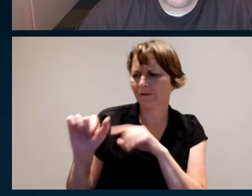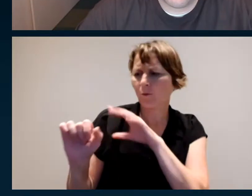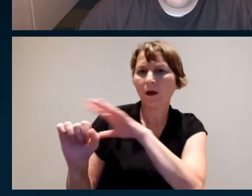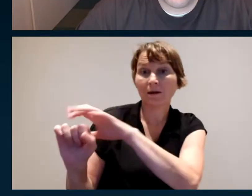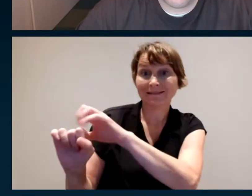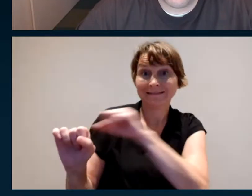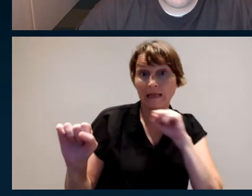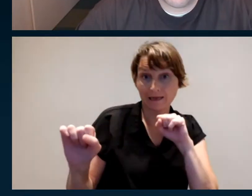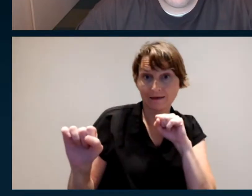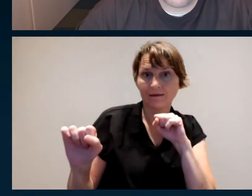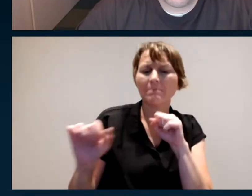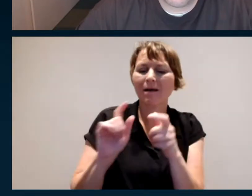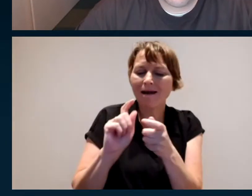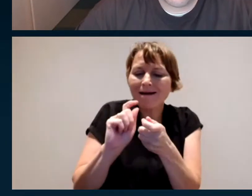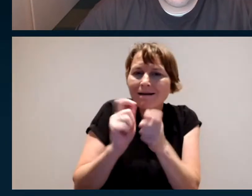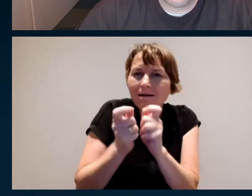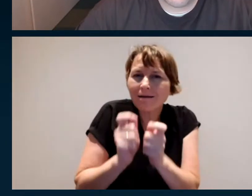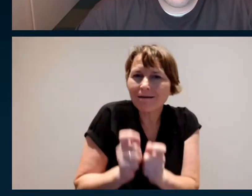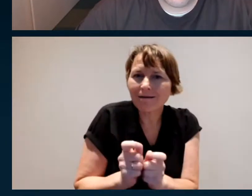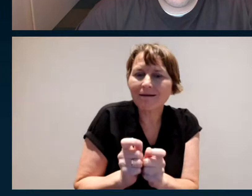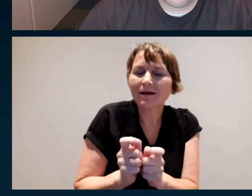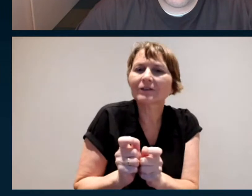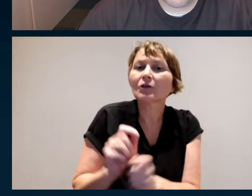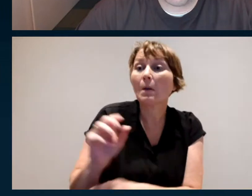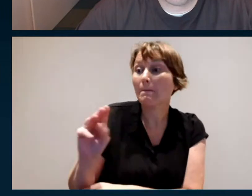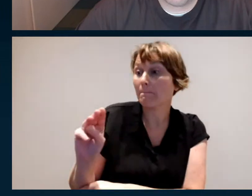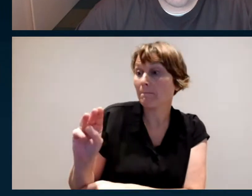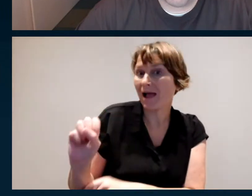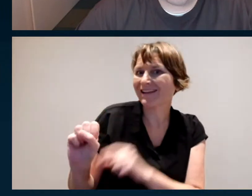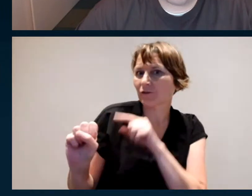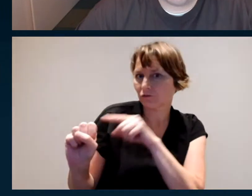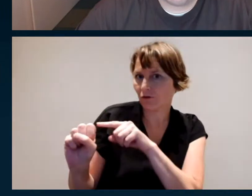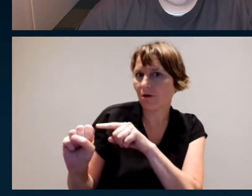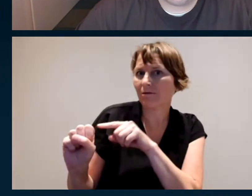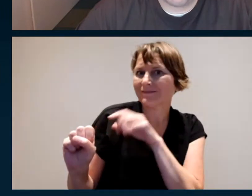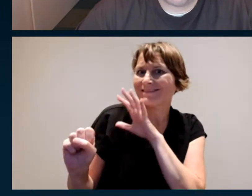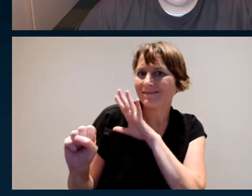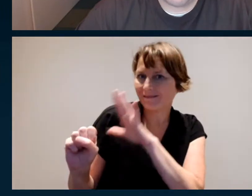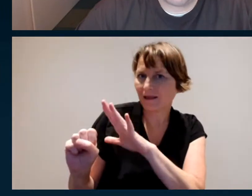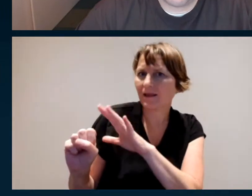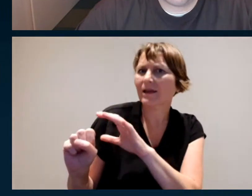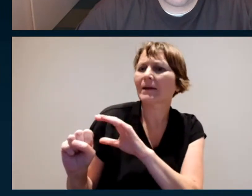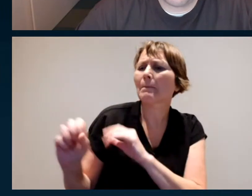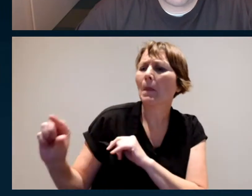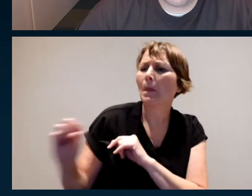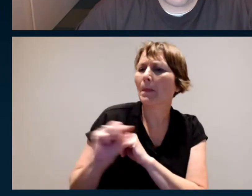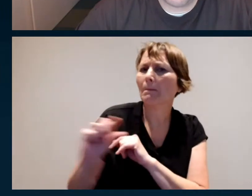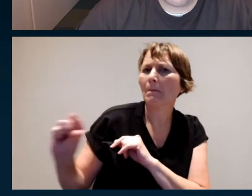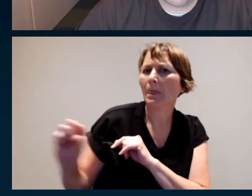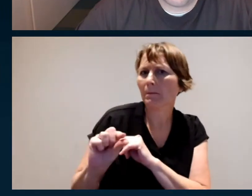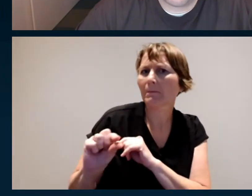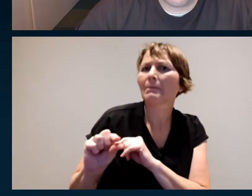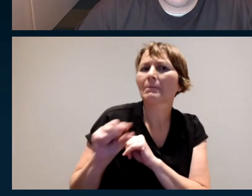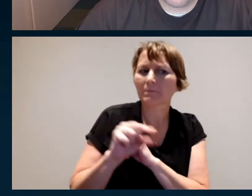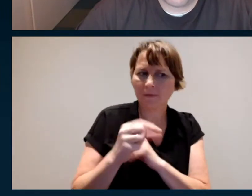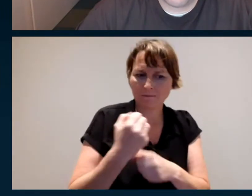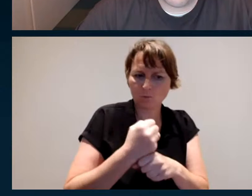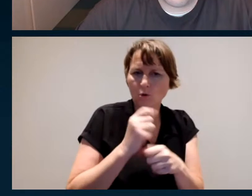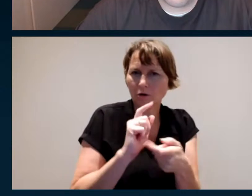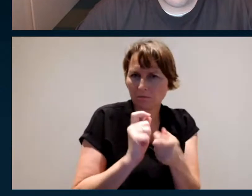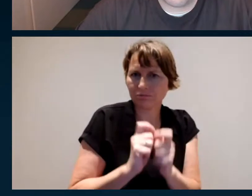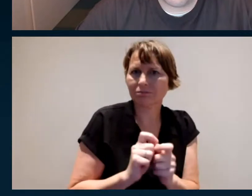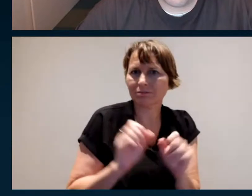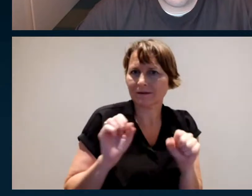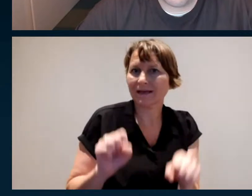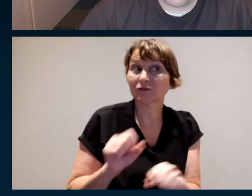let's make Microsoft redo the work on specific Azure components. That's their approach on all